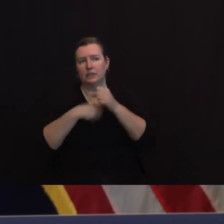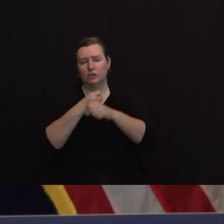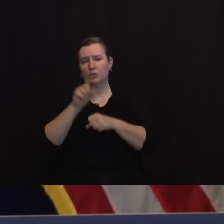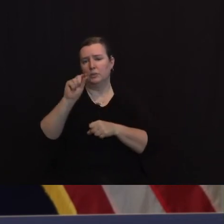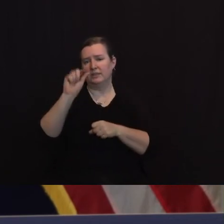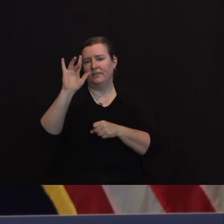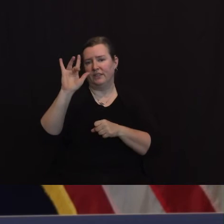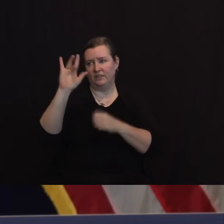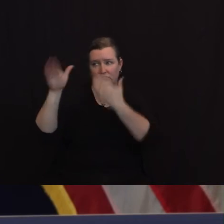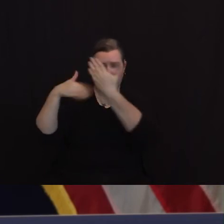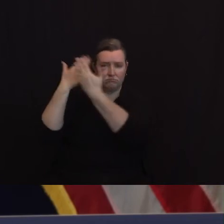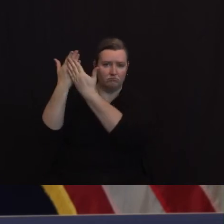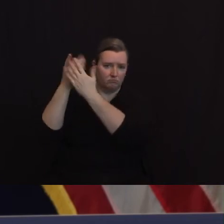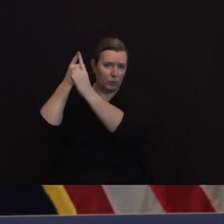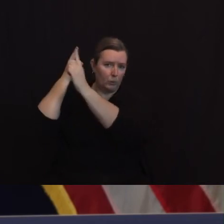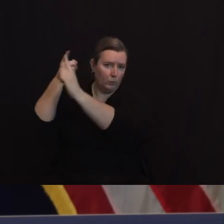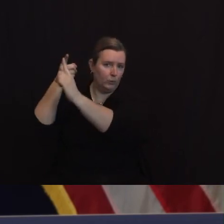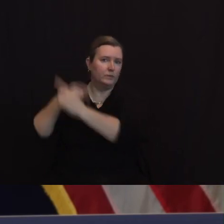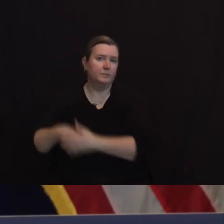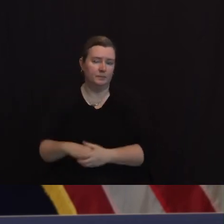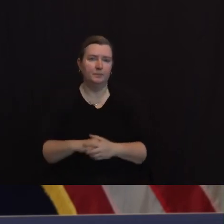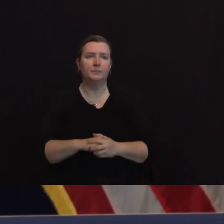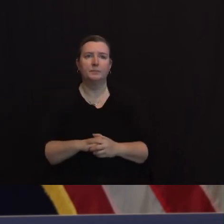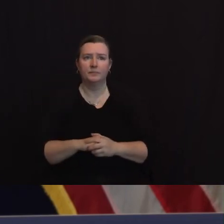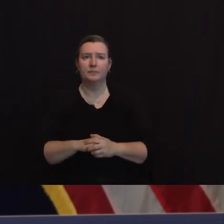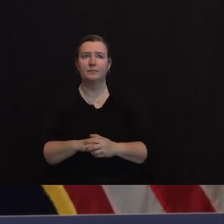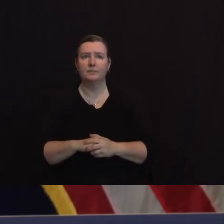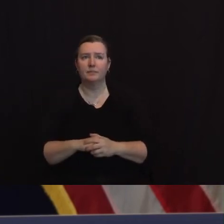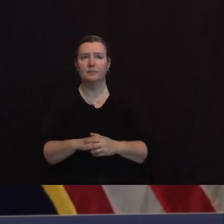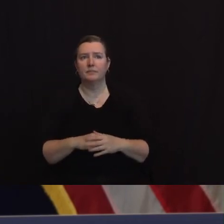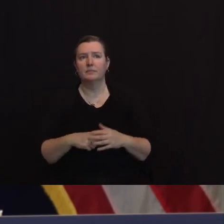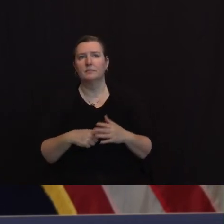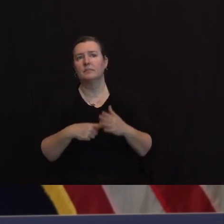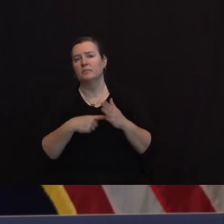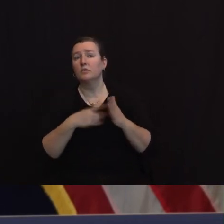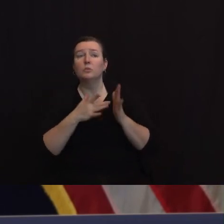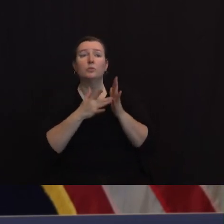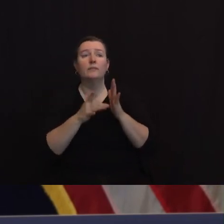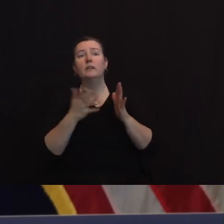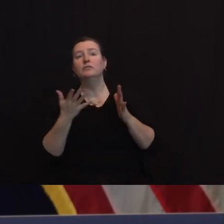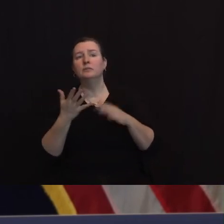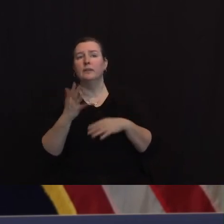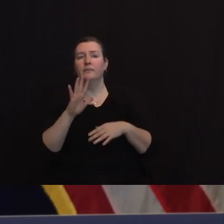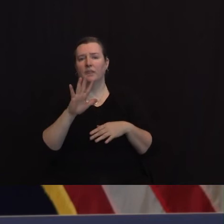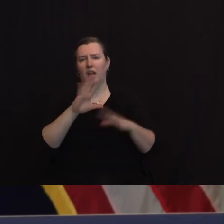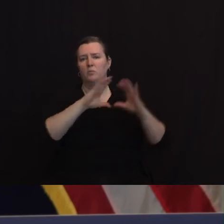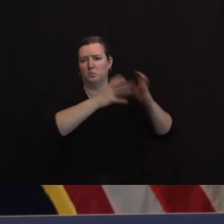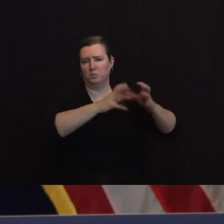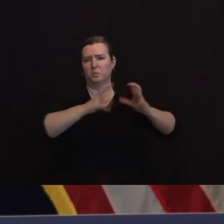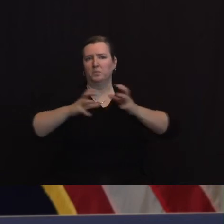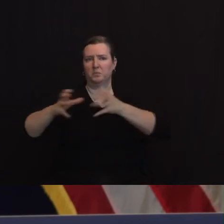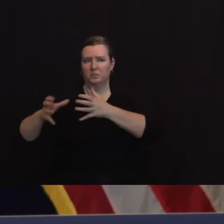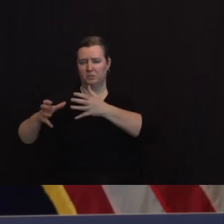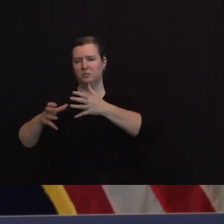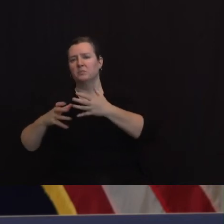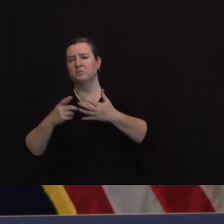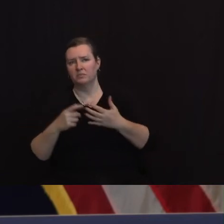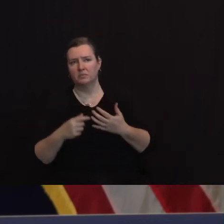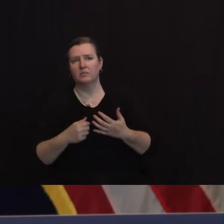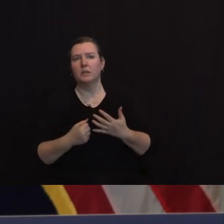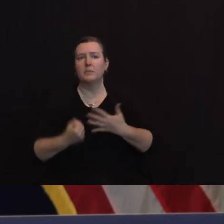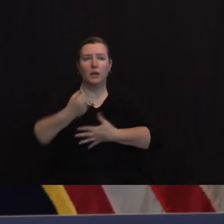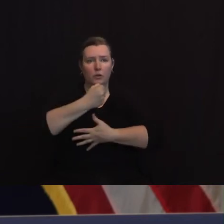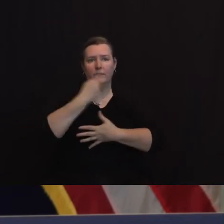options that reflect the 5 core priority categories of the state plan. Examples include funding for launching